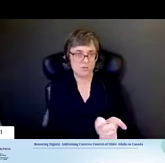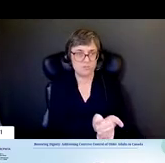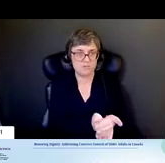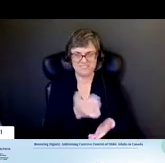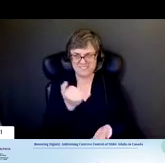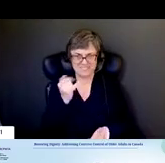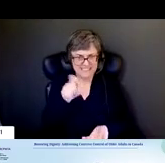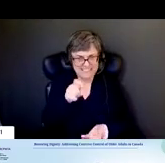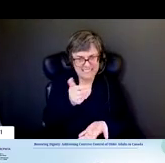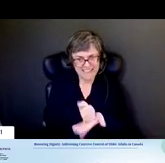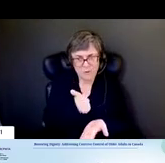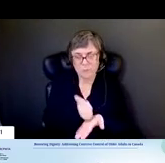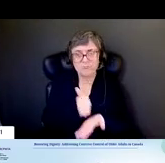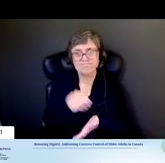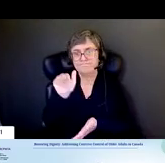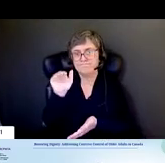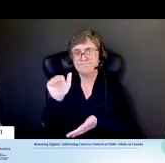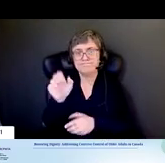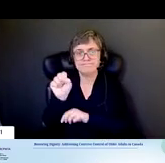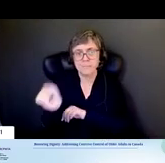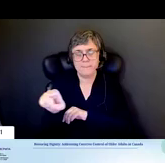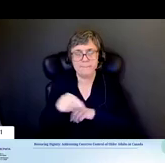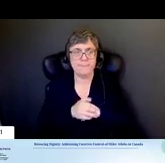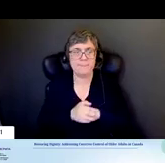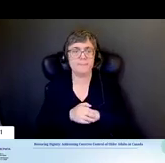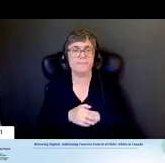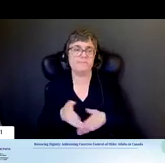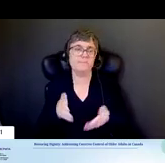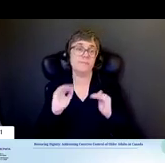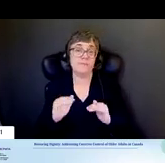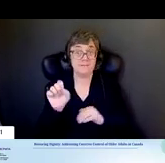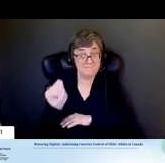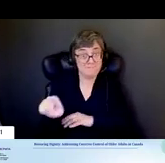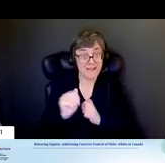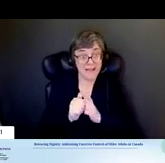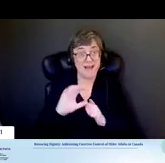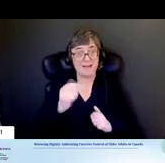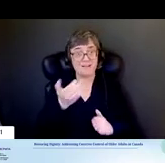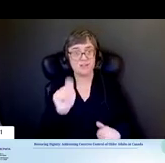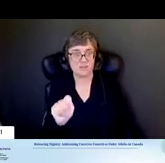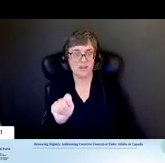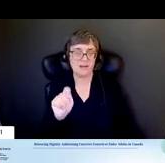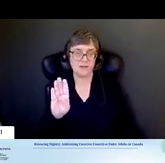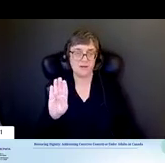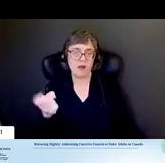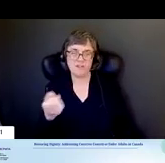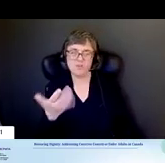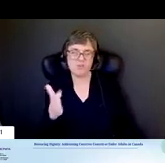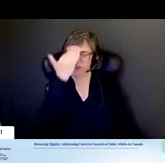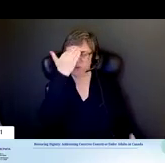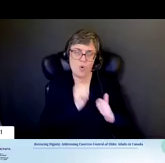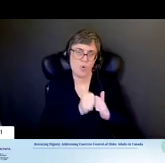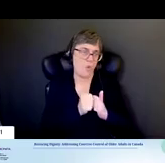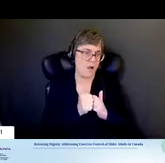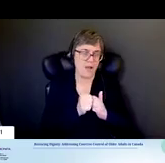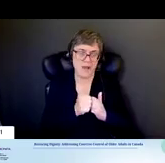chat. Speaking of chat box, you know how that works. You're welcome to post comments during the session. You can engage with each